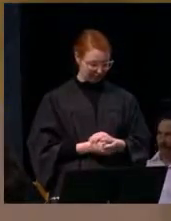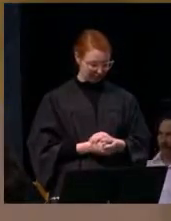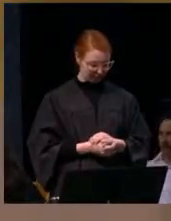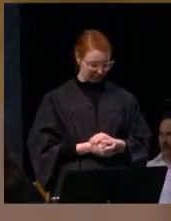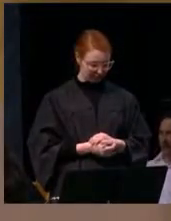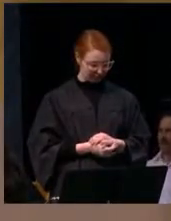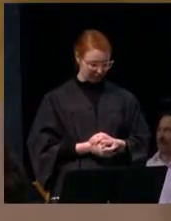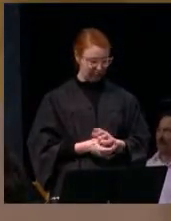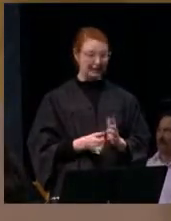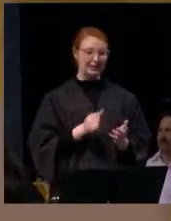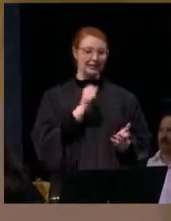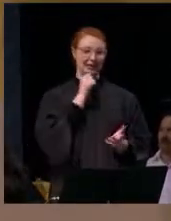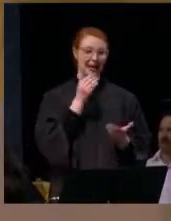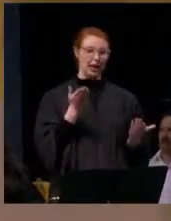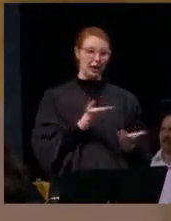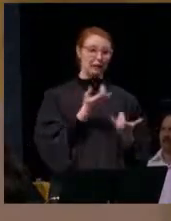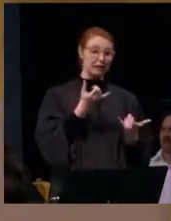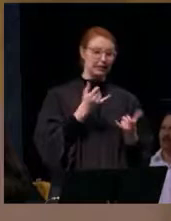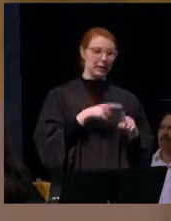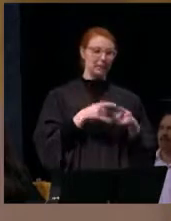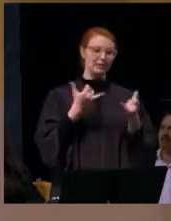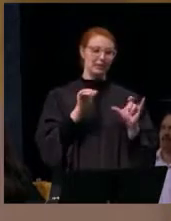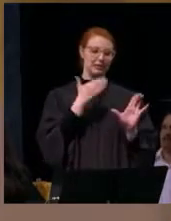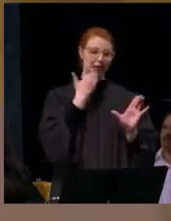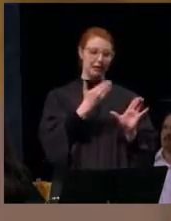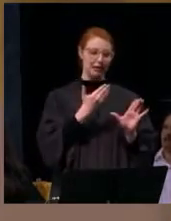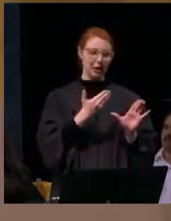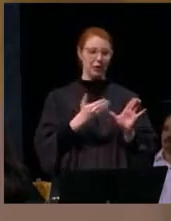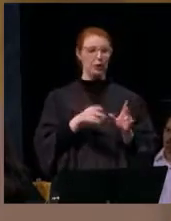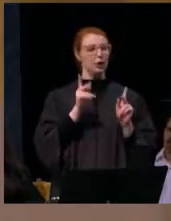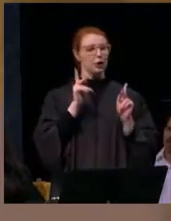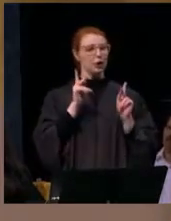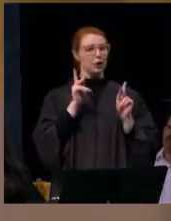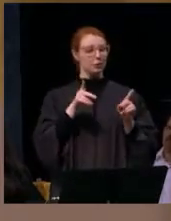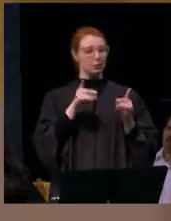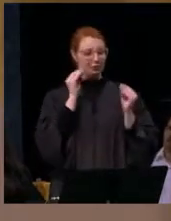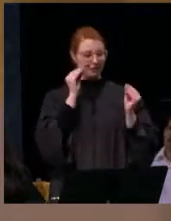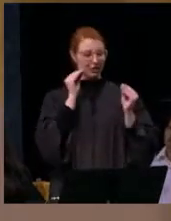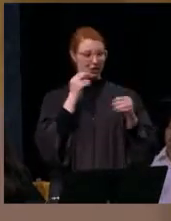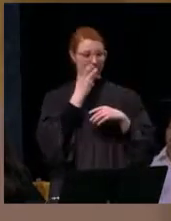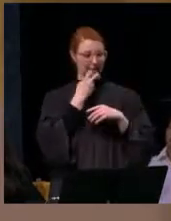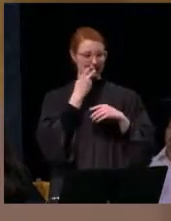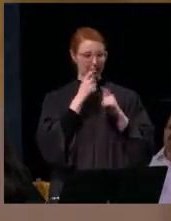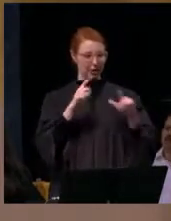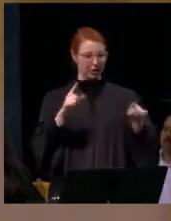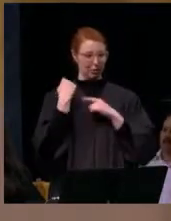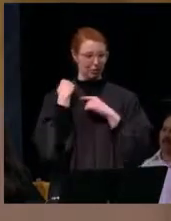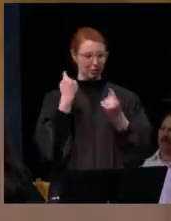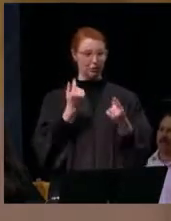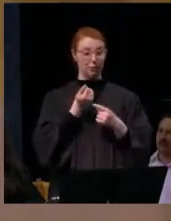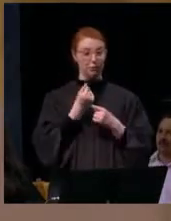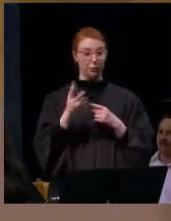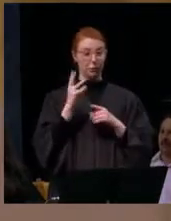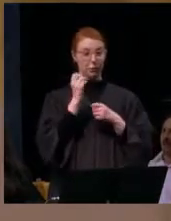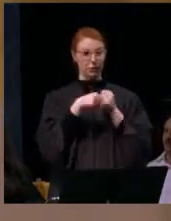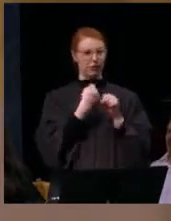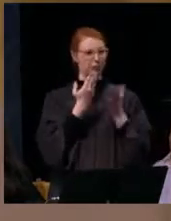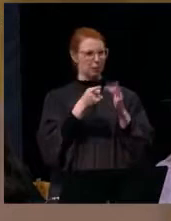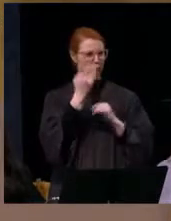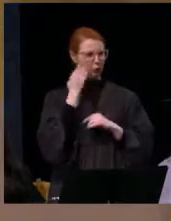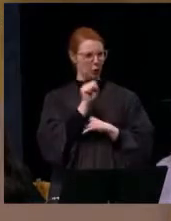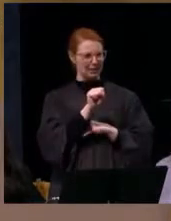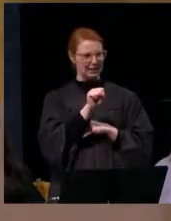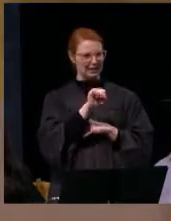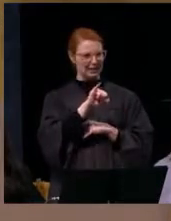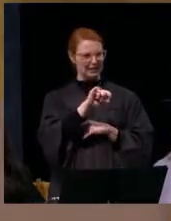Not present today, but Miss Sylvia DeCray has been serving as a speech language teacher in our district for several years. Some of you may know Sylvia. She